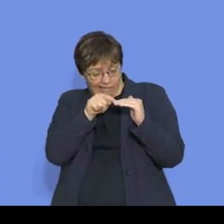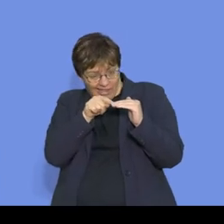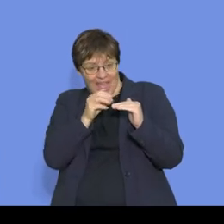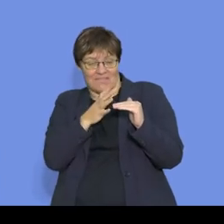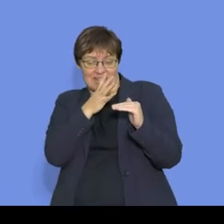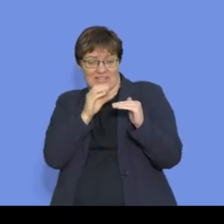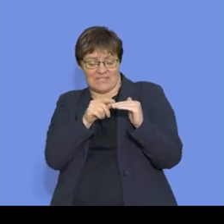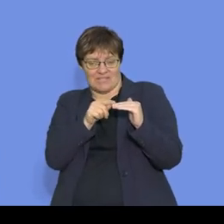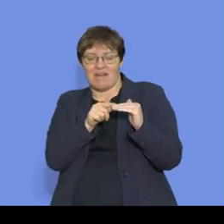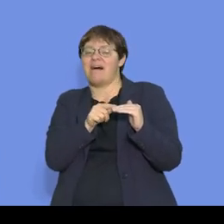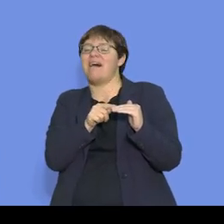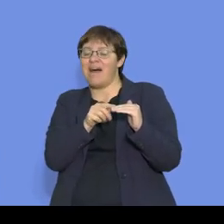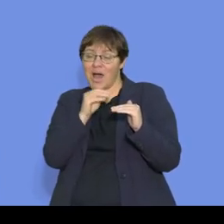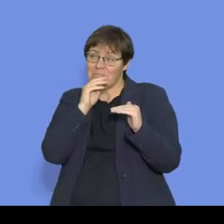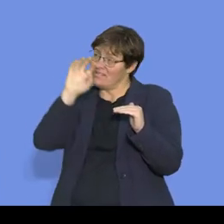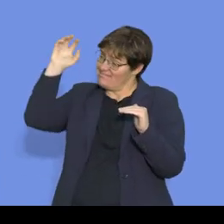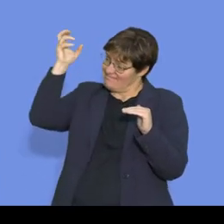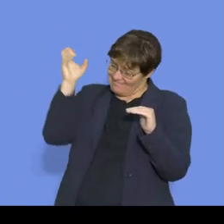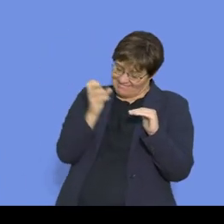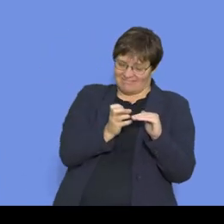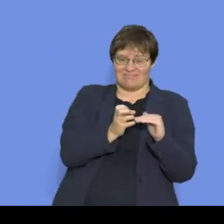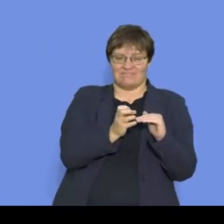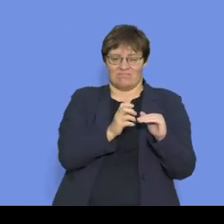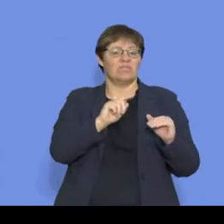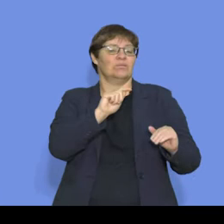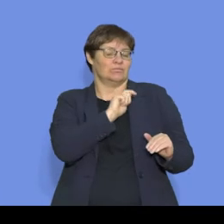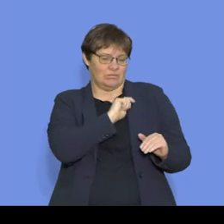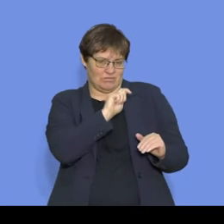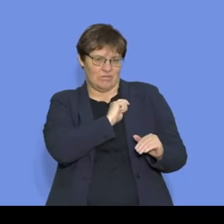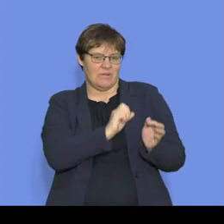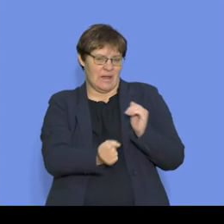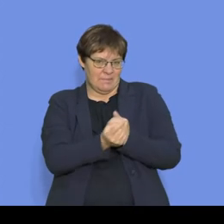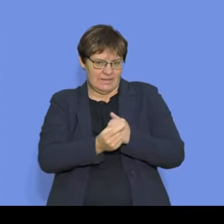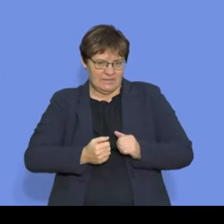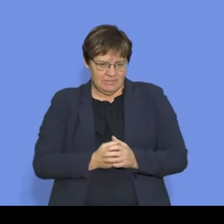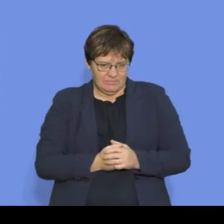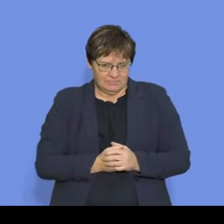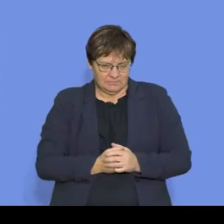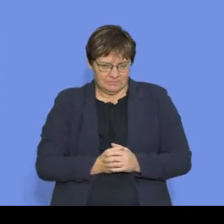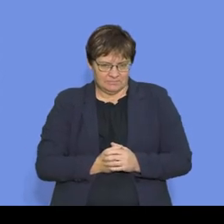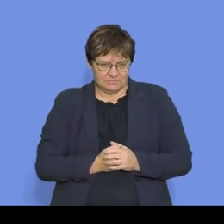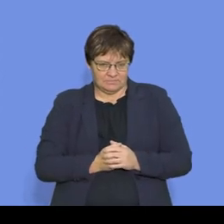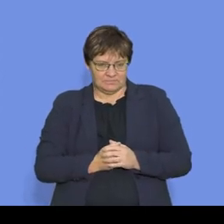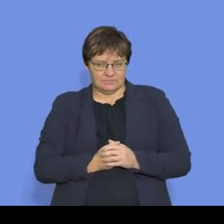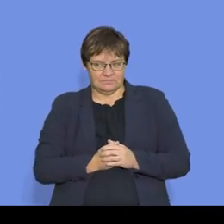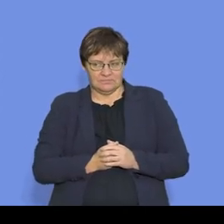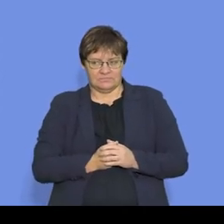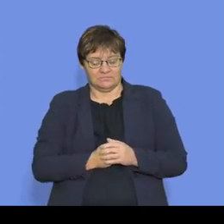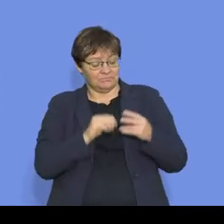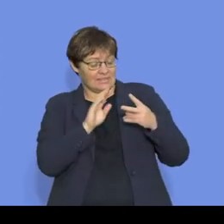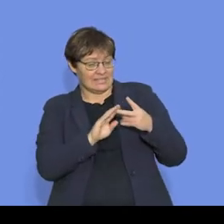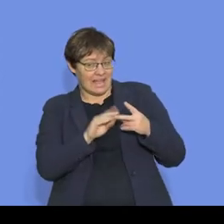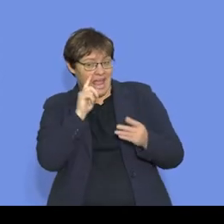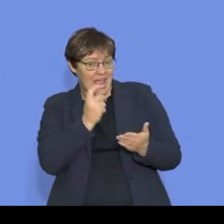So scientists use that as an indication that there was something that came from outer space.